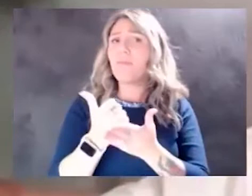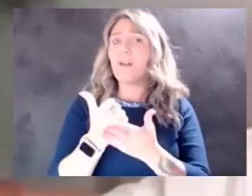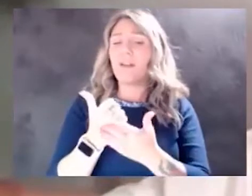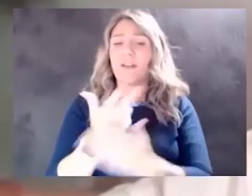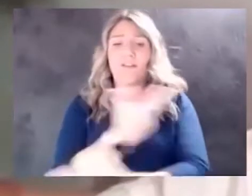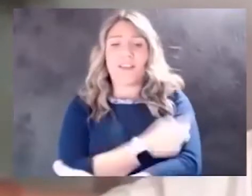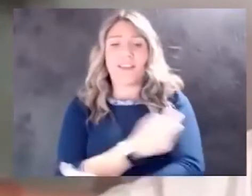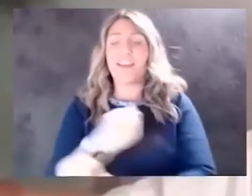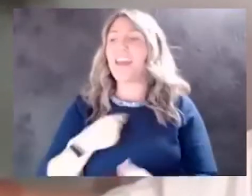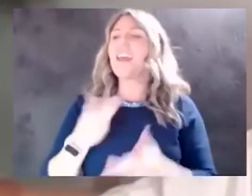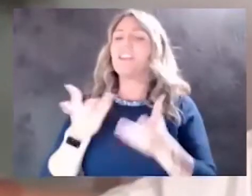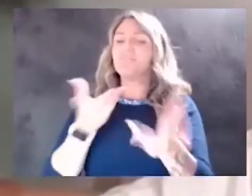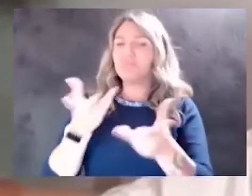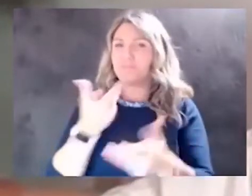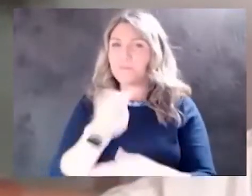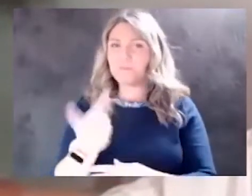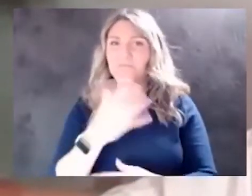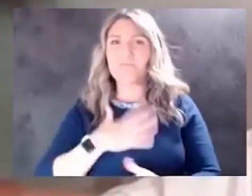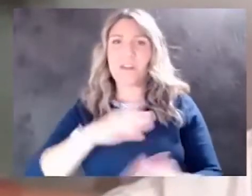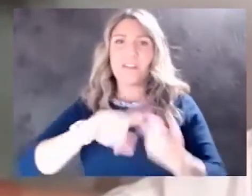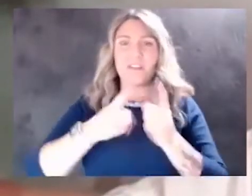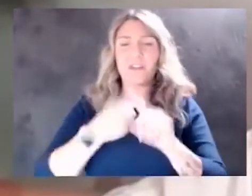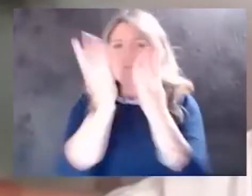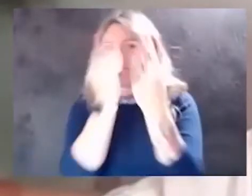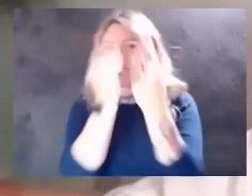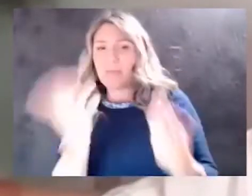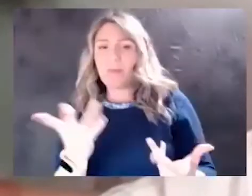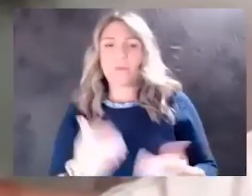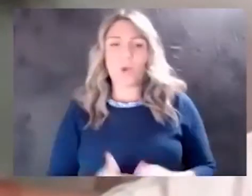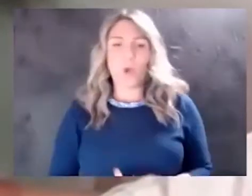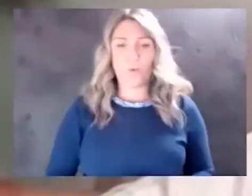I have talked to a few of my friends to let them know that